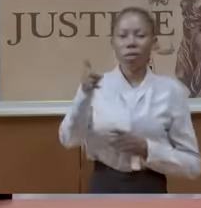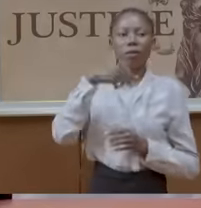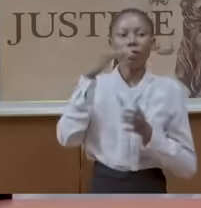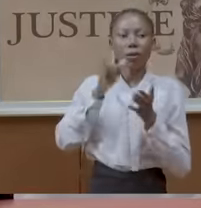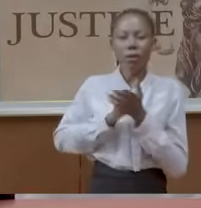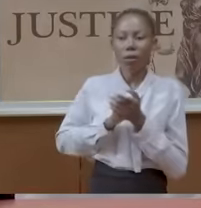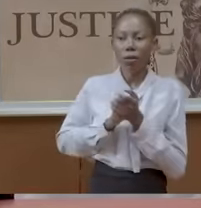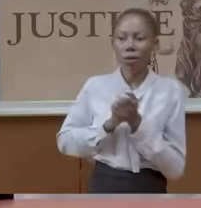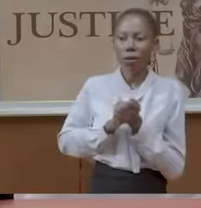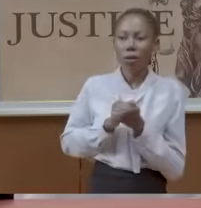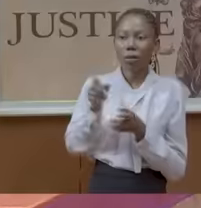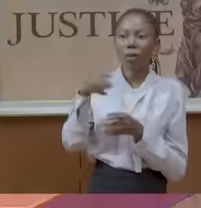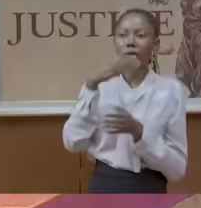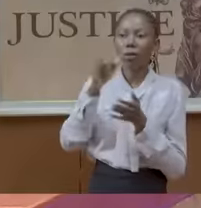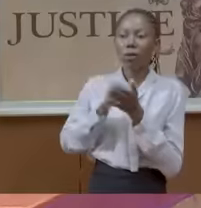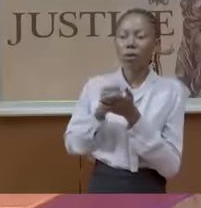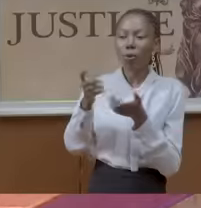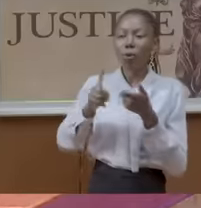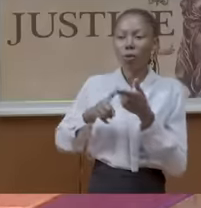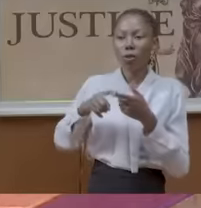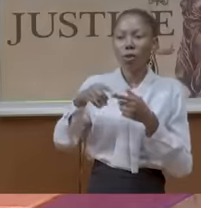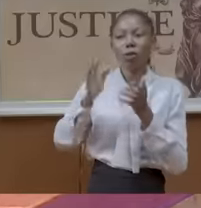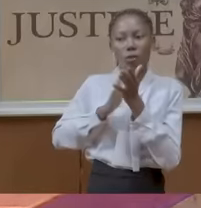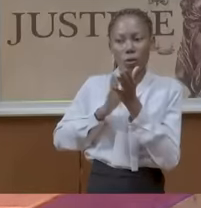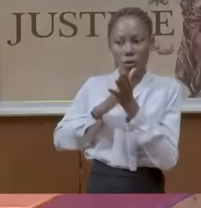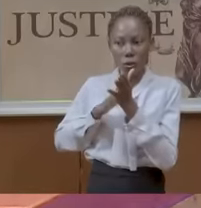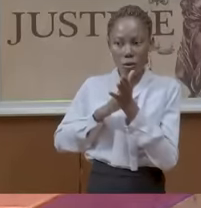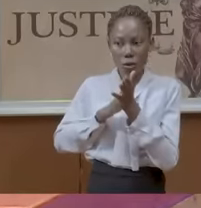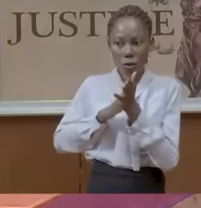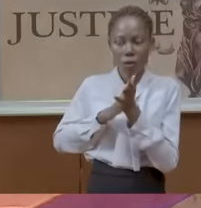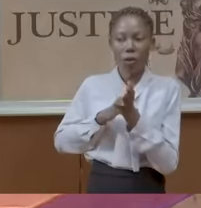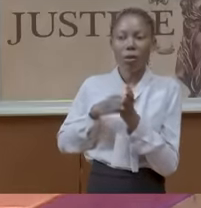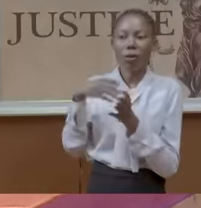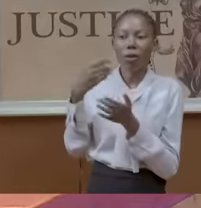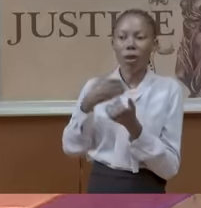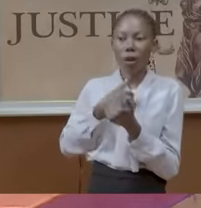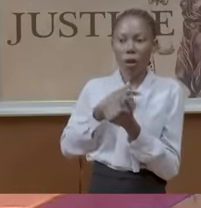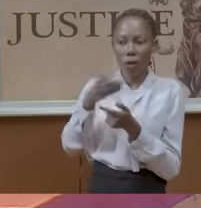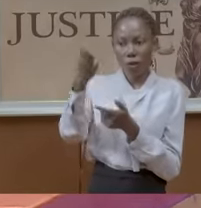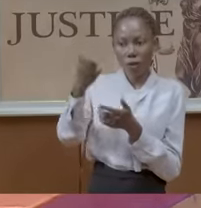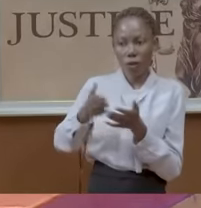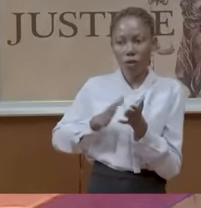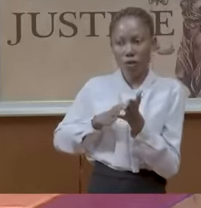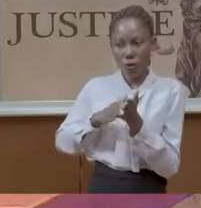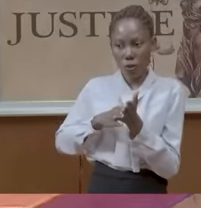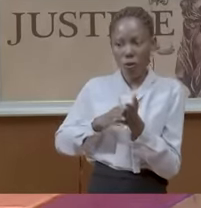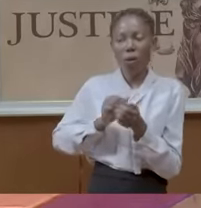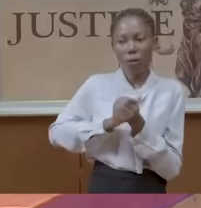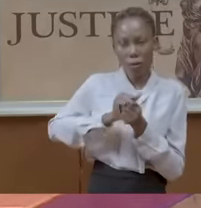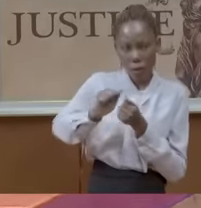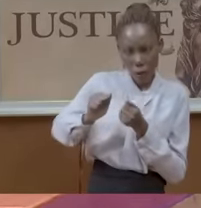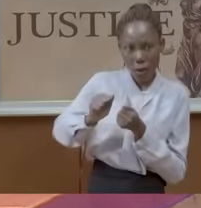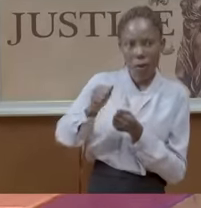again, and I'm going to be very firm on that. I want my two children, they are done. They are, the first daughter, the girl I stood, she had her 9 science subjects. She has